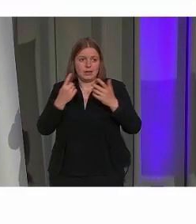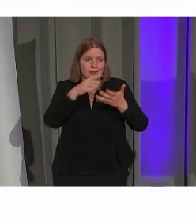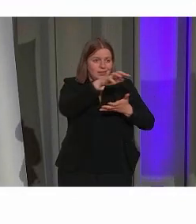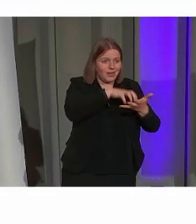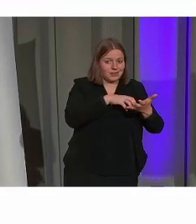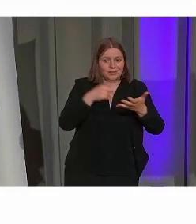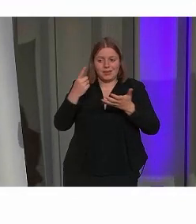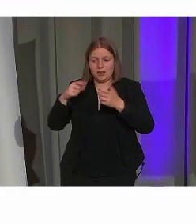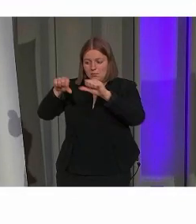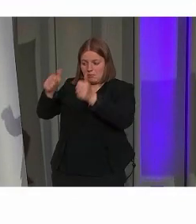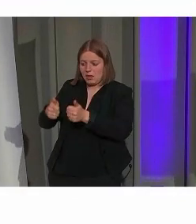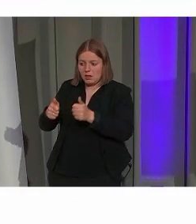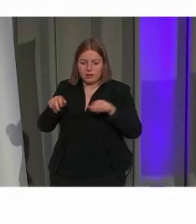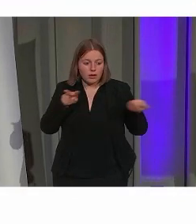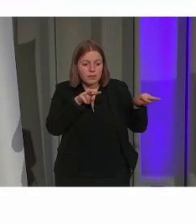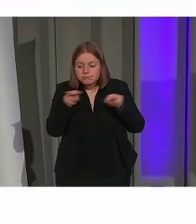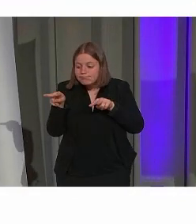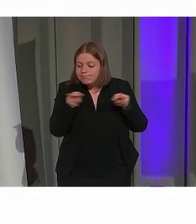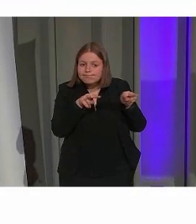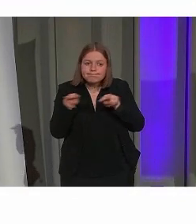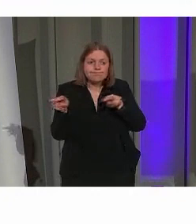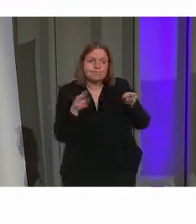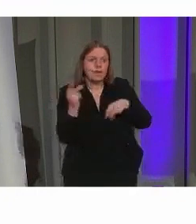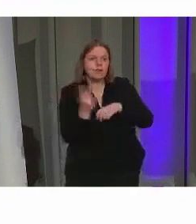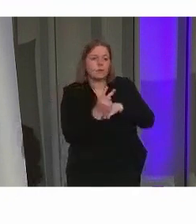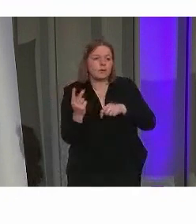of the route.